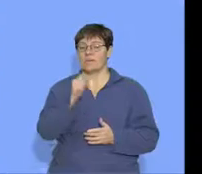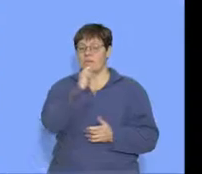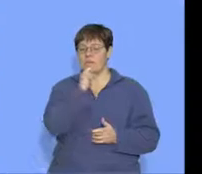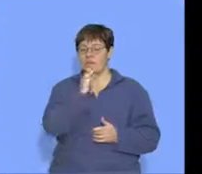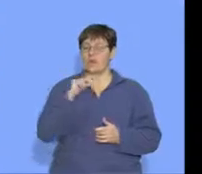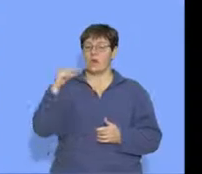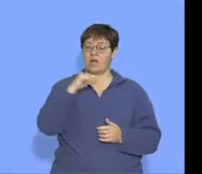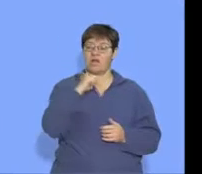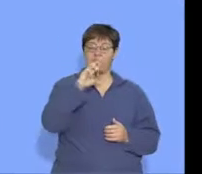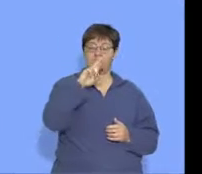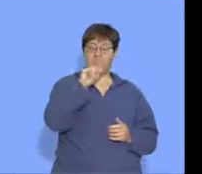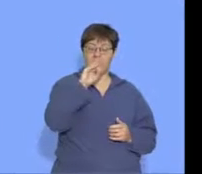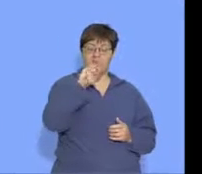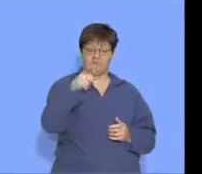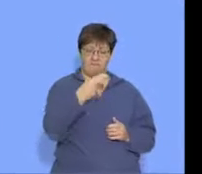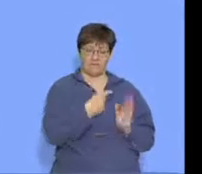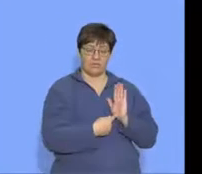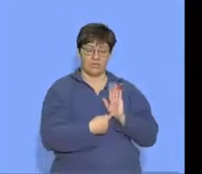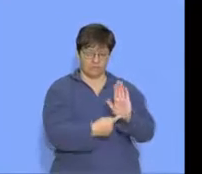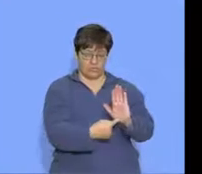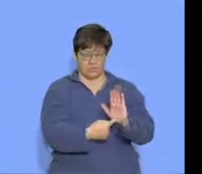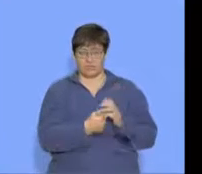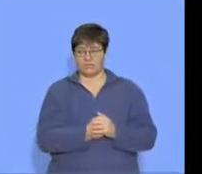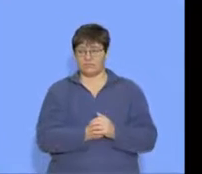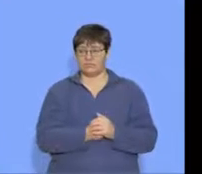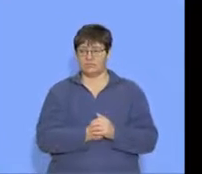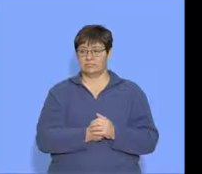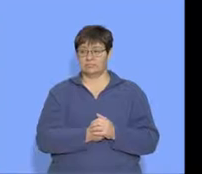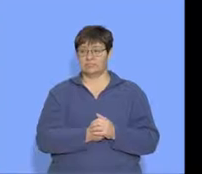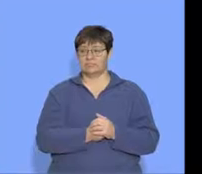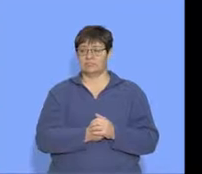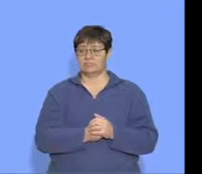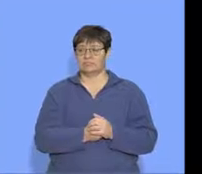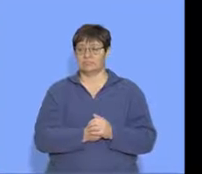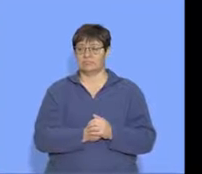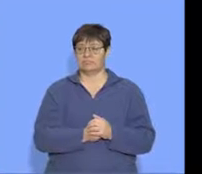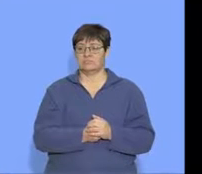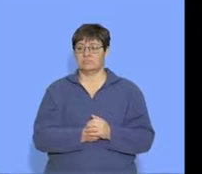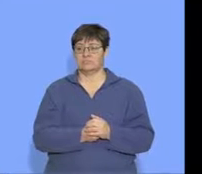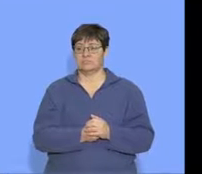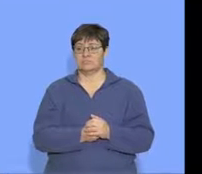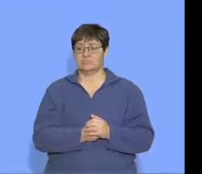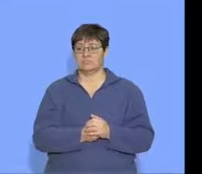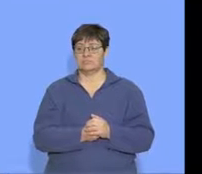showing, let me just write that down for you guys. So it'll be a graph showing